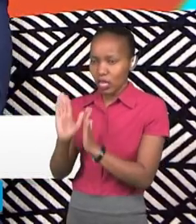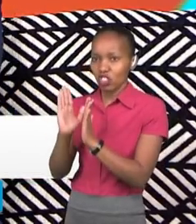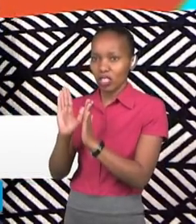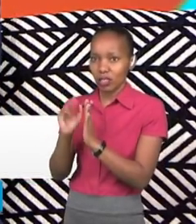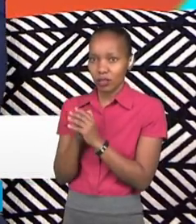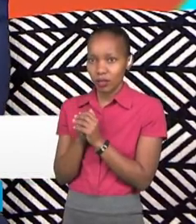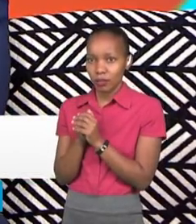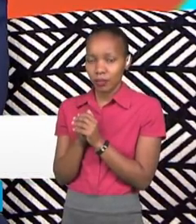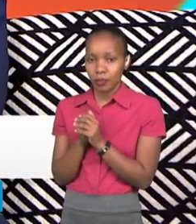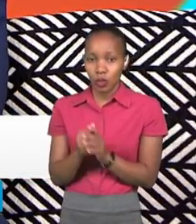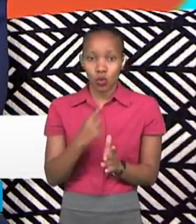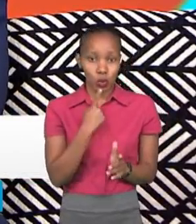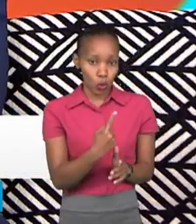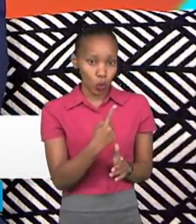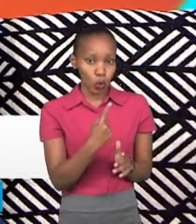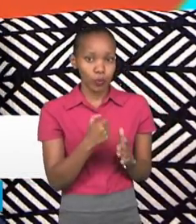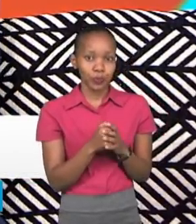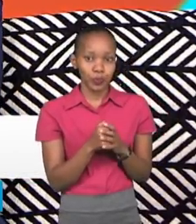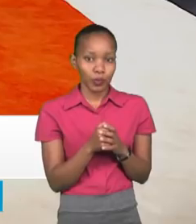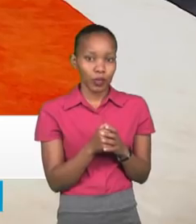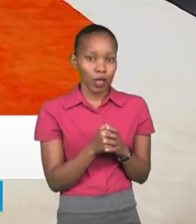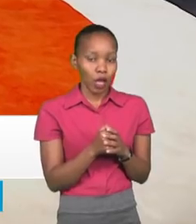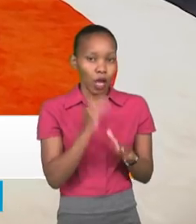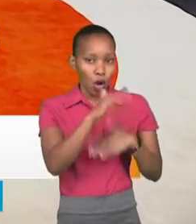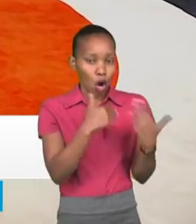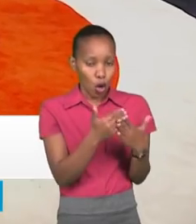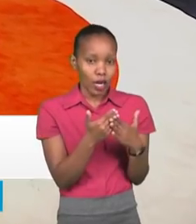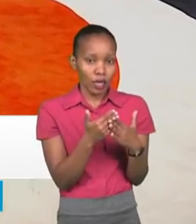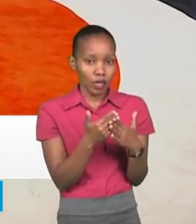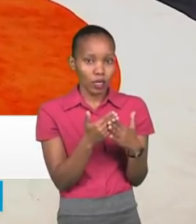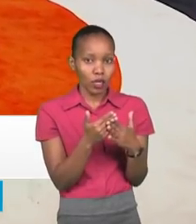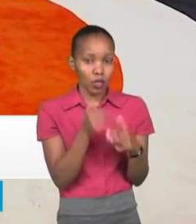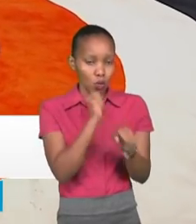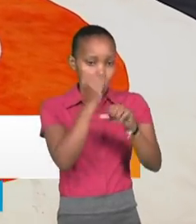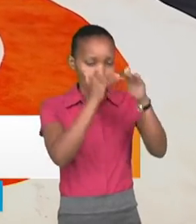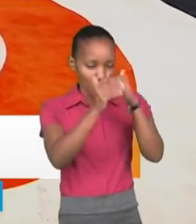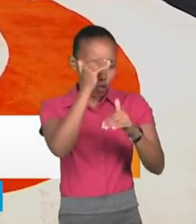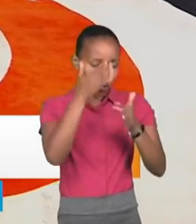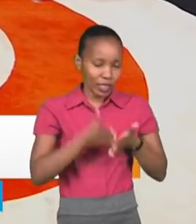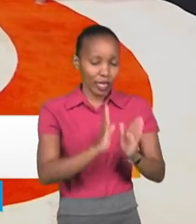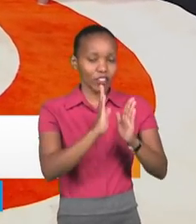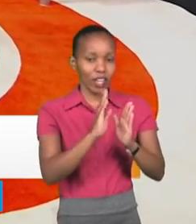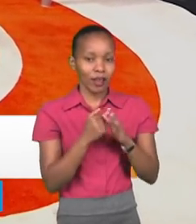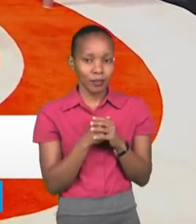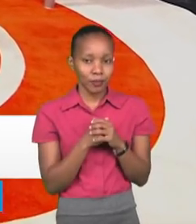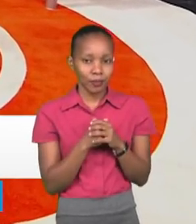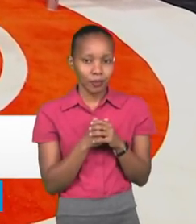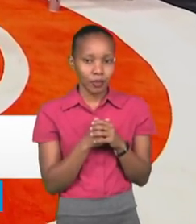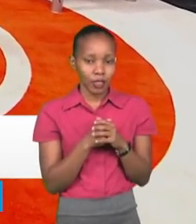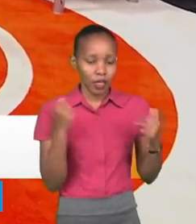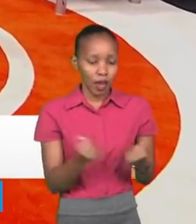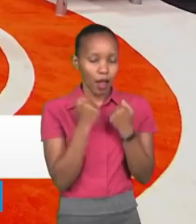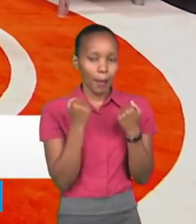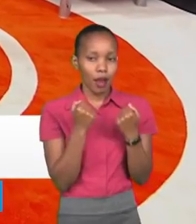very organized, actually. Yeah. So all that all we were selling was a professional structure. And it so happened